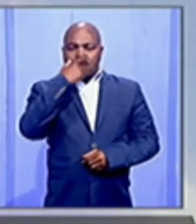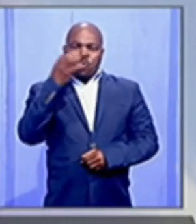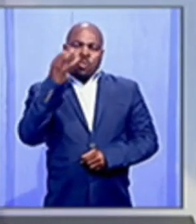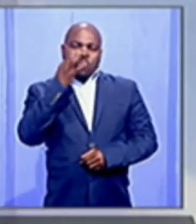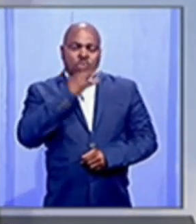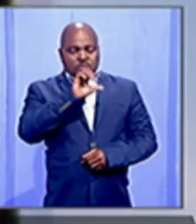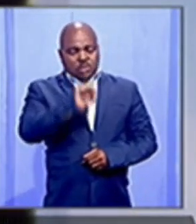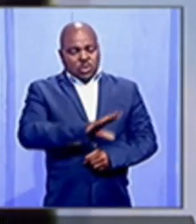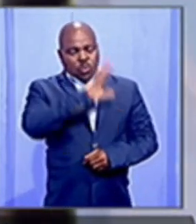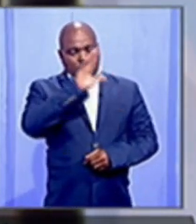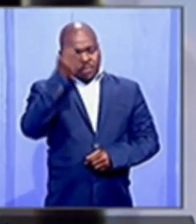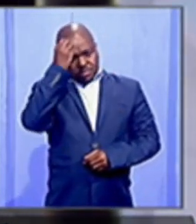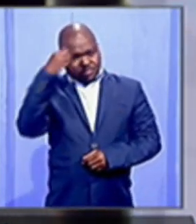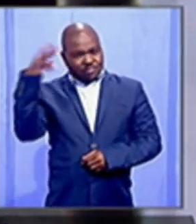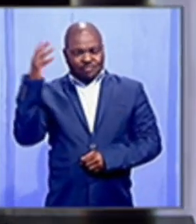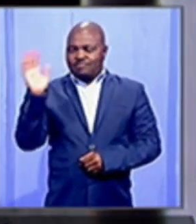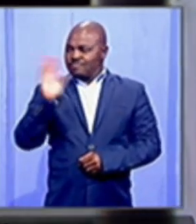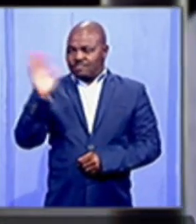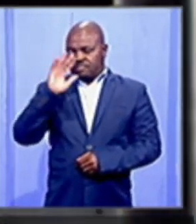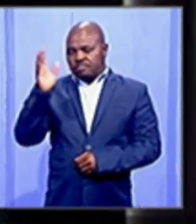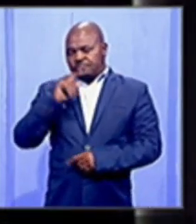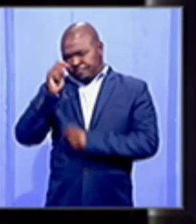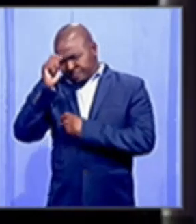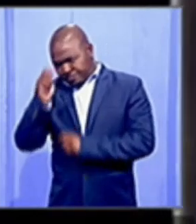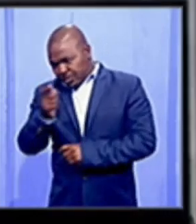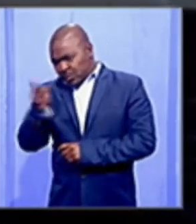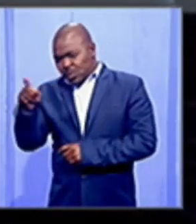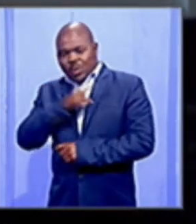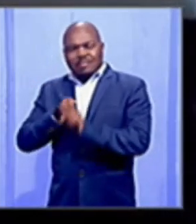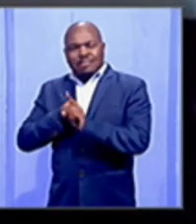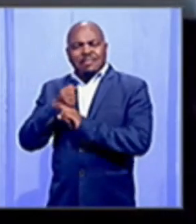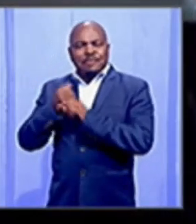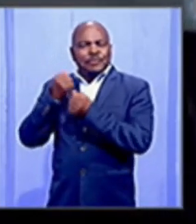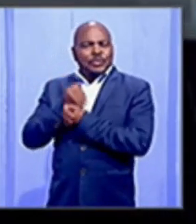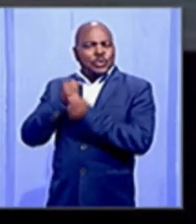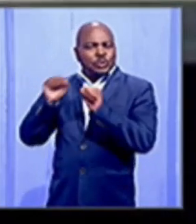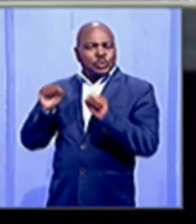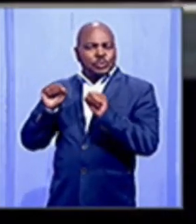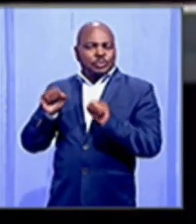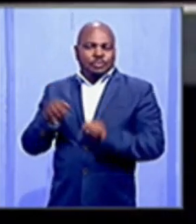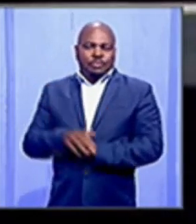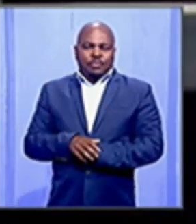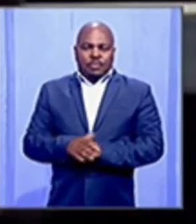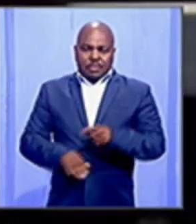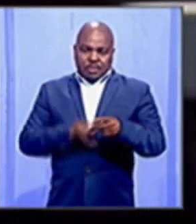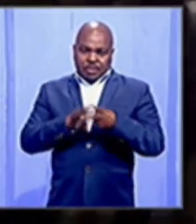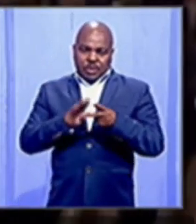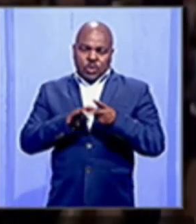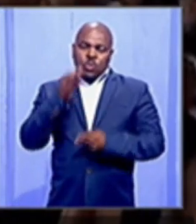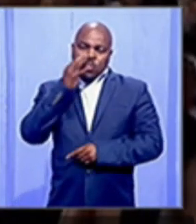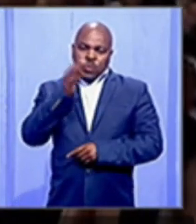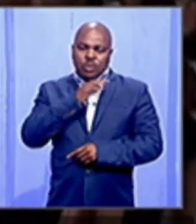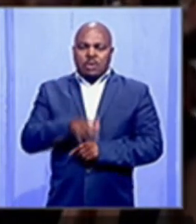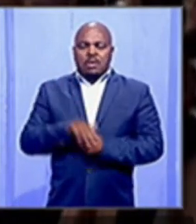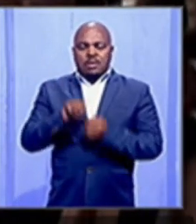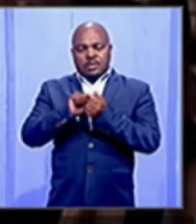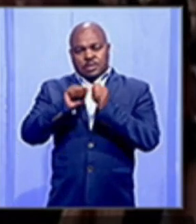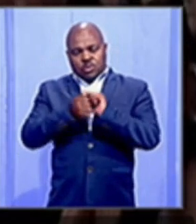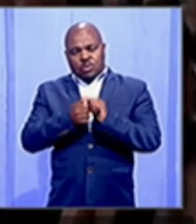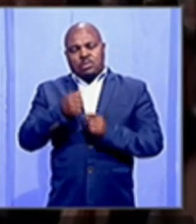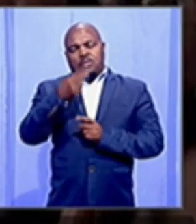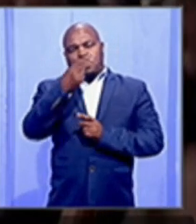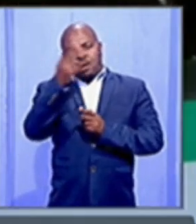tshwanela go lebala go tlotlomatsa bakgaratlhi bano ba kgololosego. O tlaleleditse ka gore o tlhaloseditse tona ya metshameko